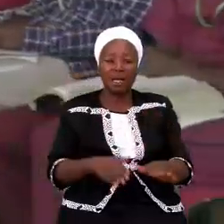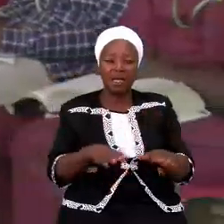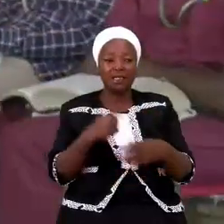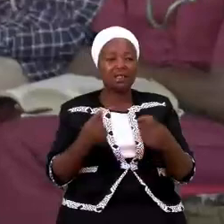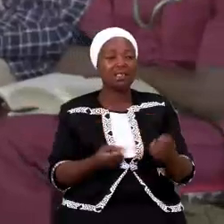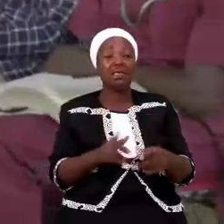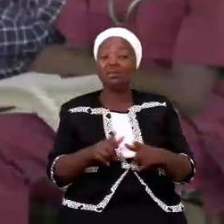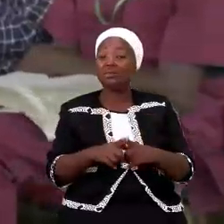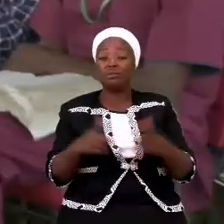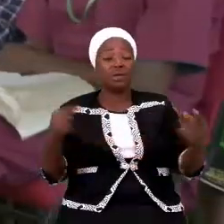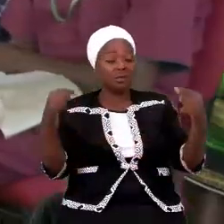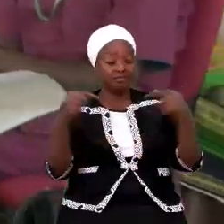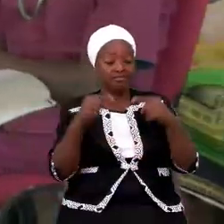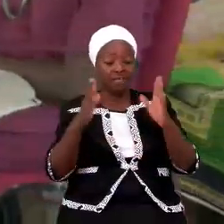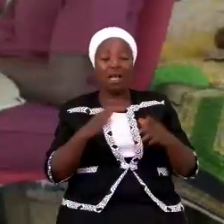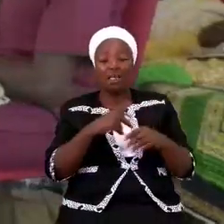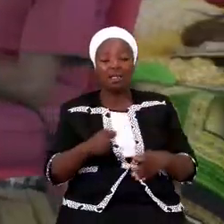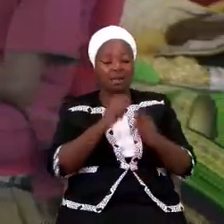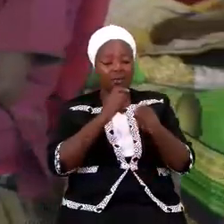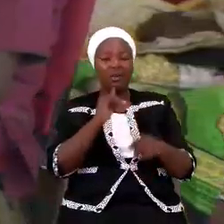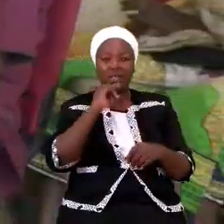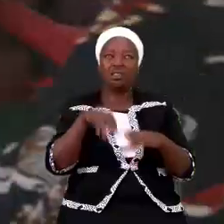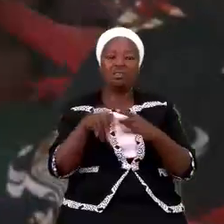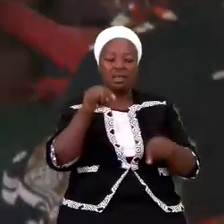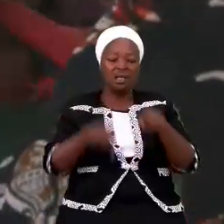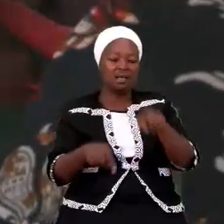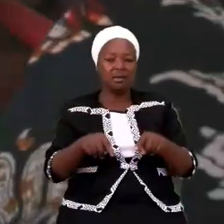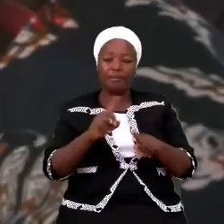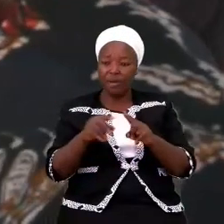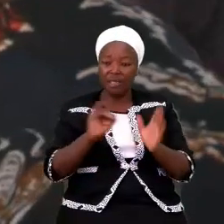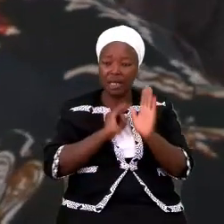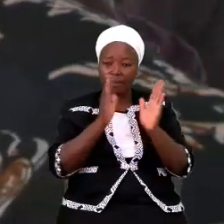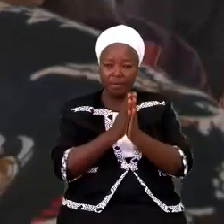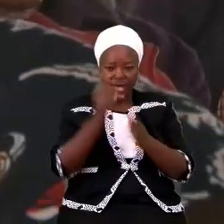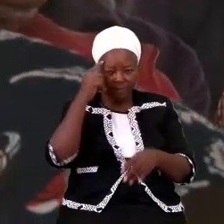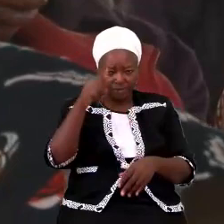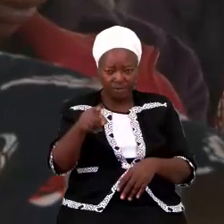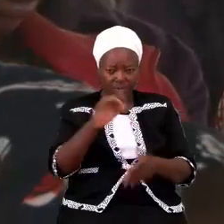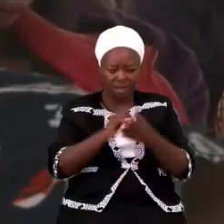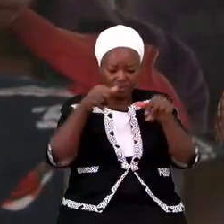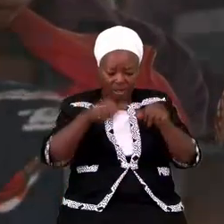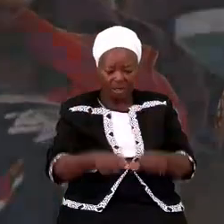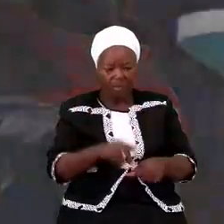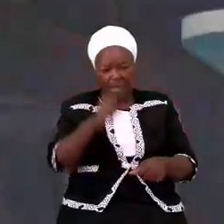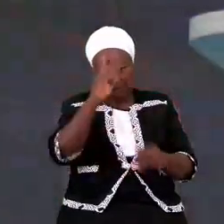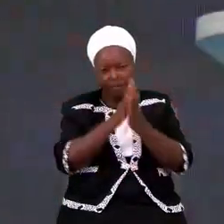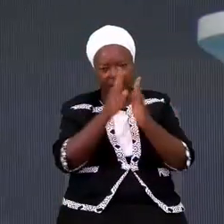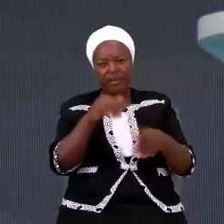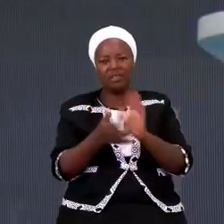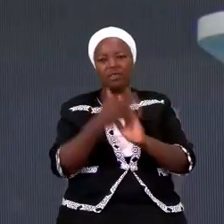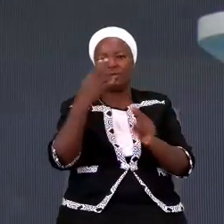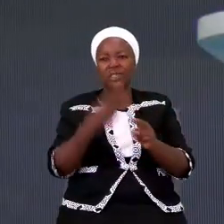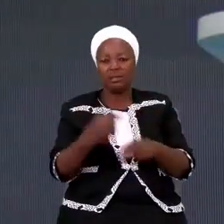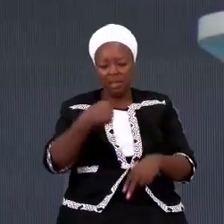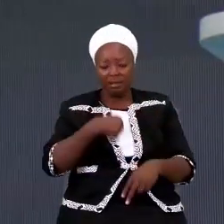I remain a believer. I will keep on this narrow path. We don't go to the broad way that leads